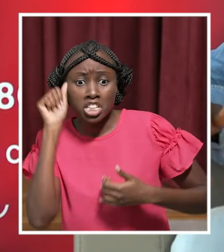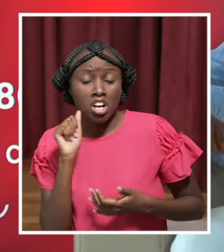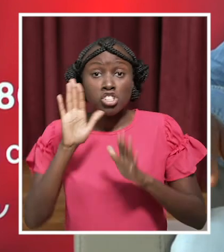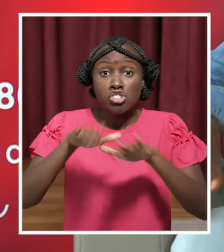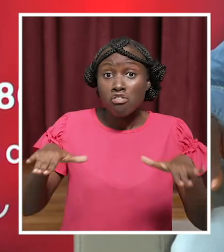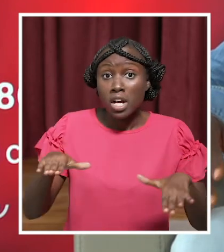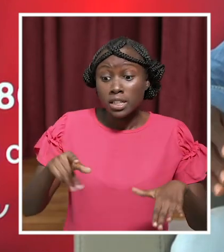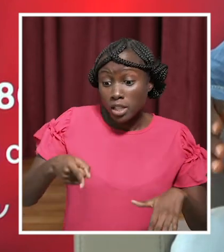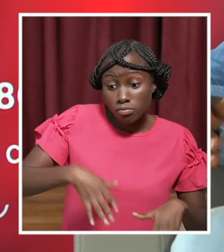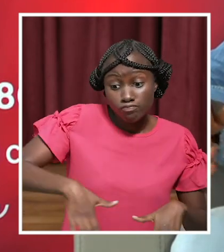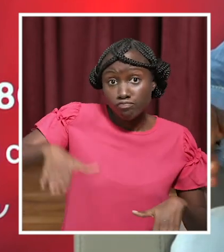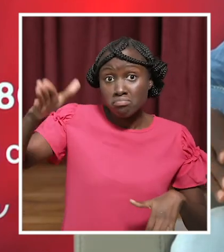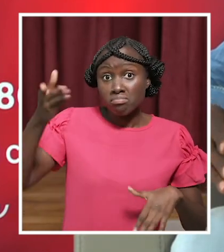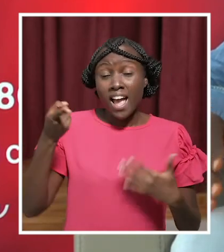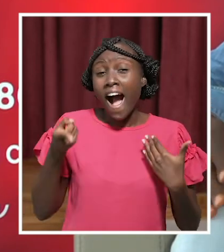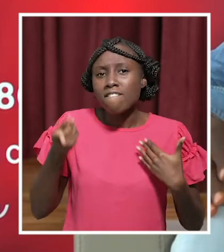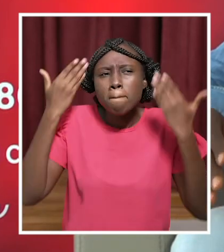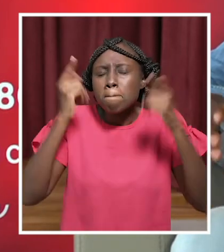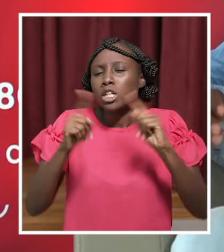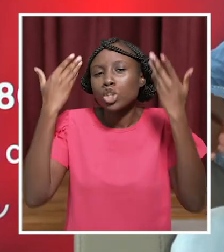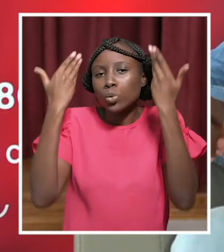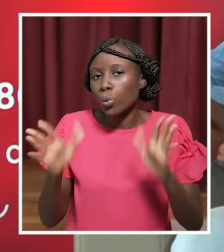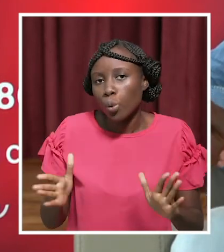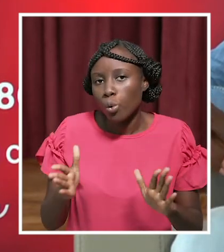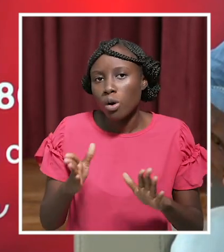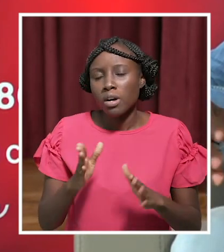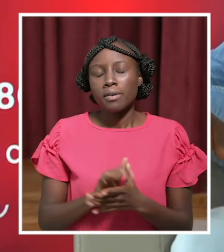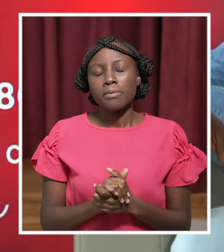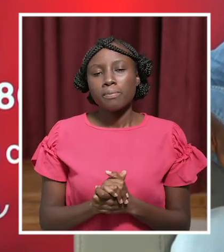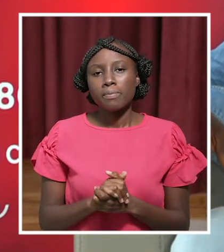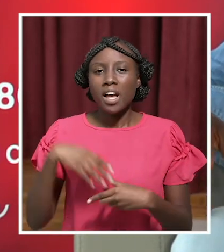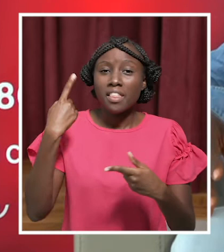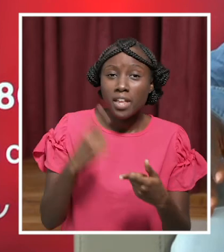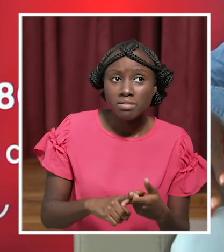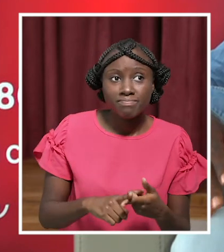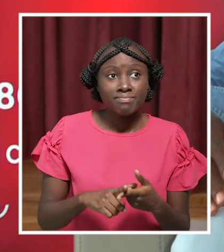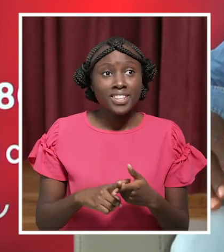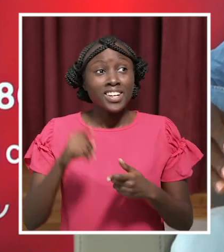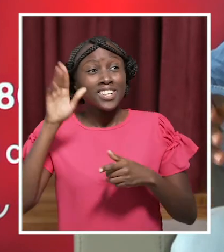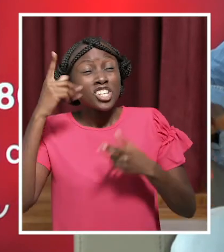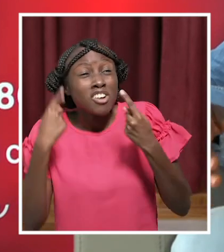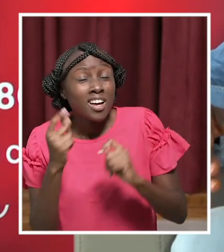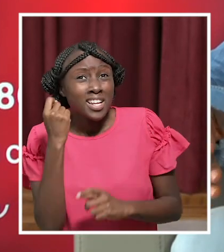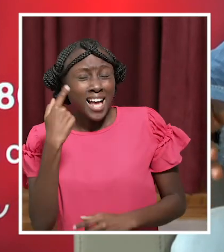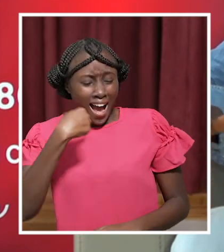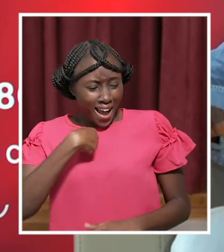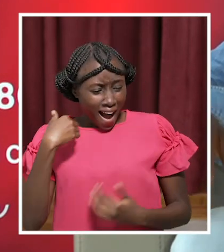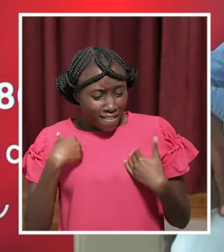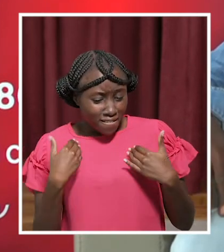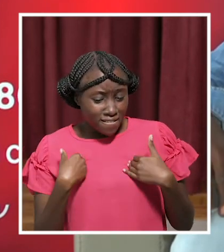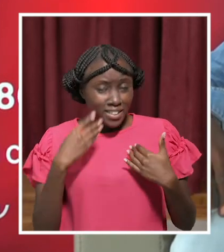that they are. And it becomes a trying process to try and figure out if they are not, and because it's a